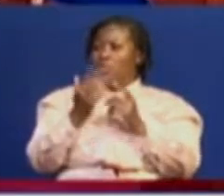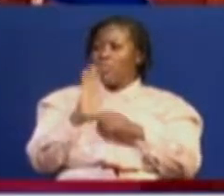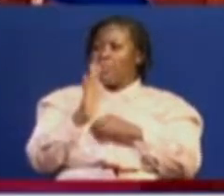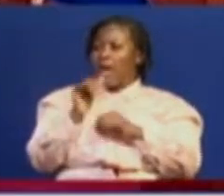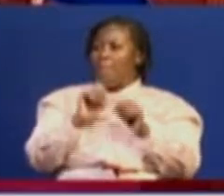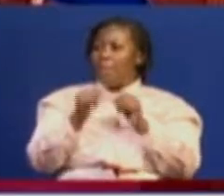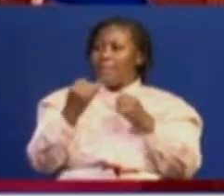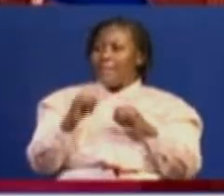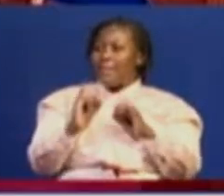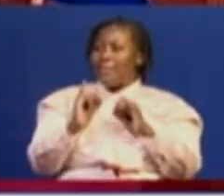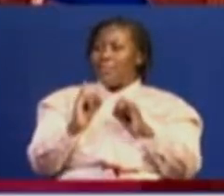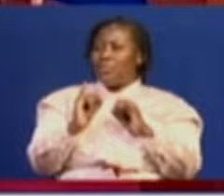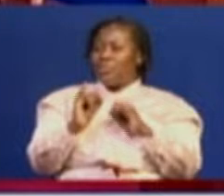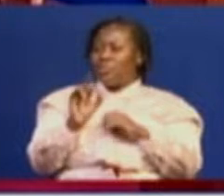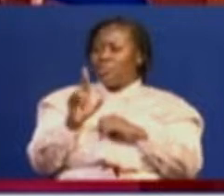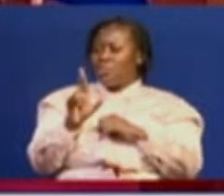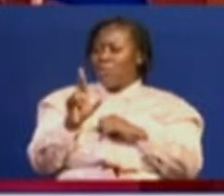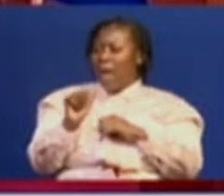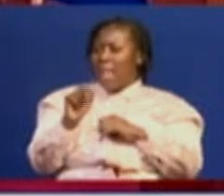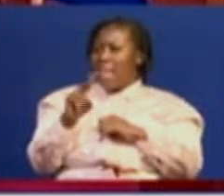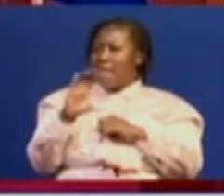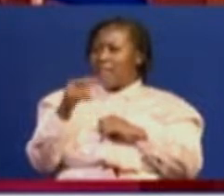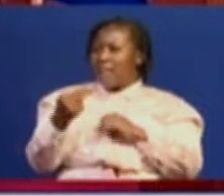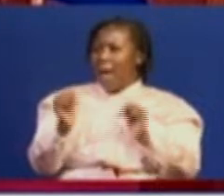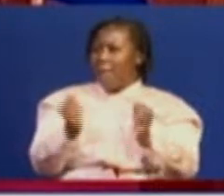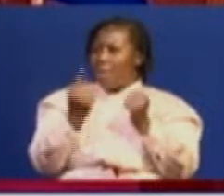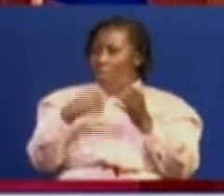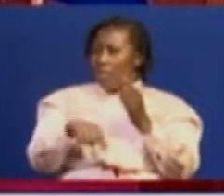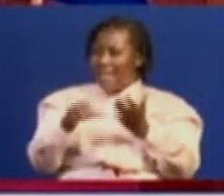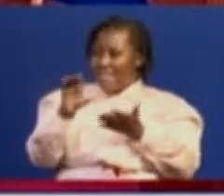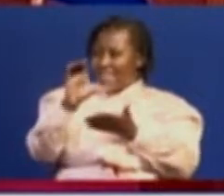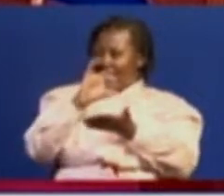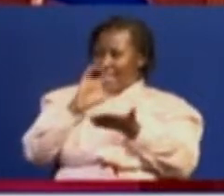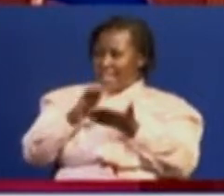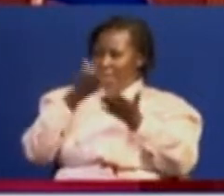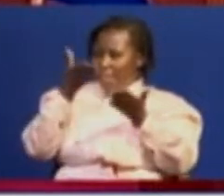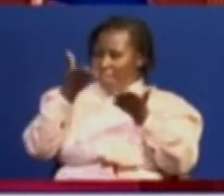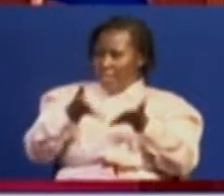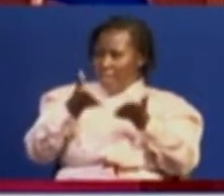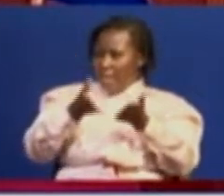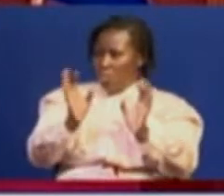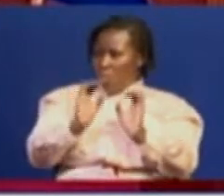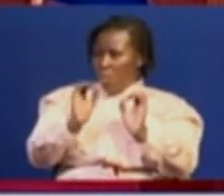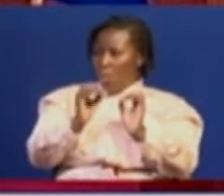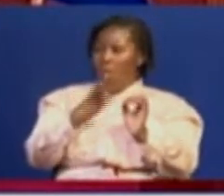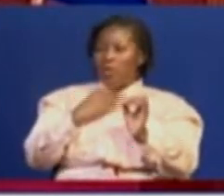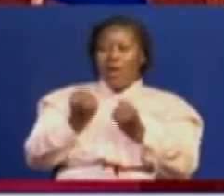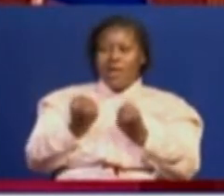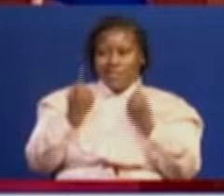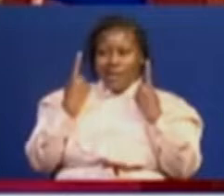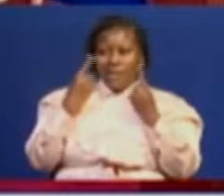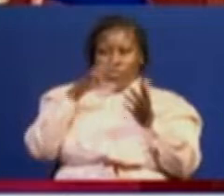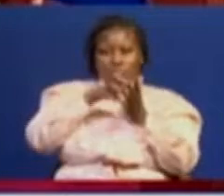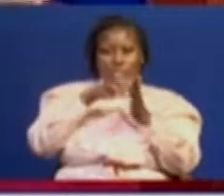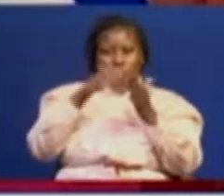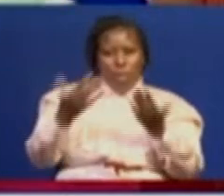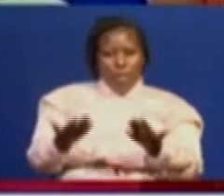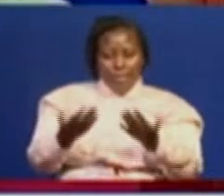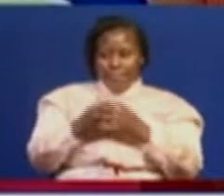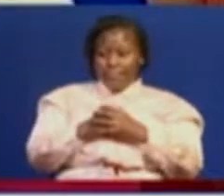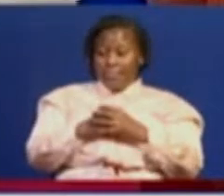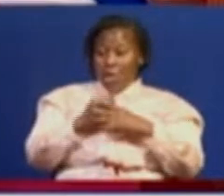When you speak about attempts to lynch, what exactly happened? The senators were not present. They might want to understand the situation.